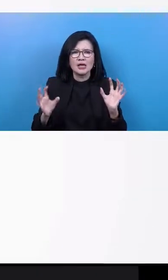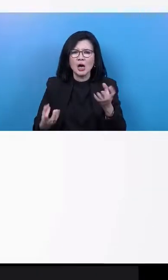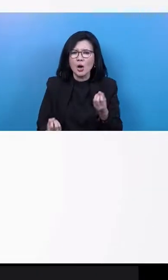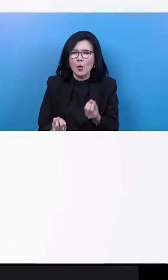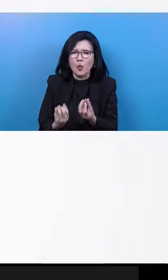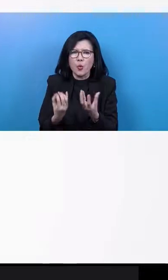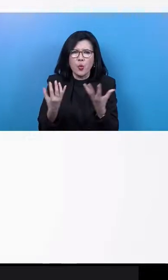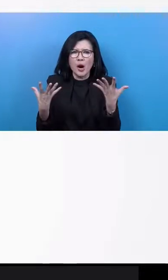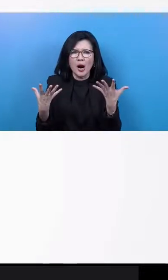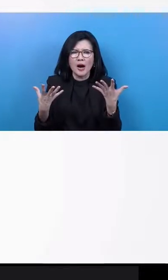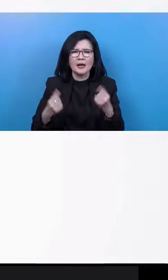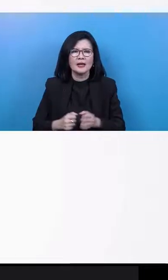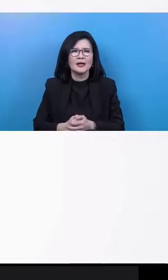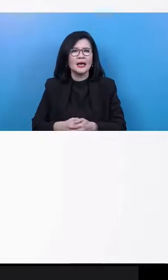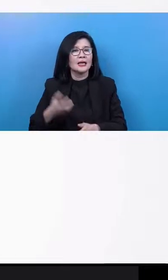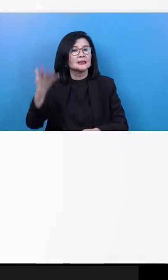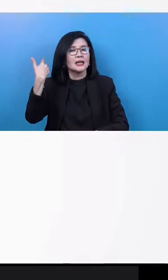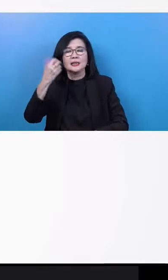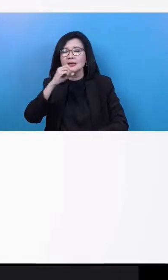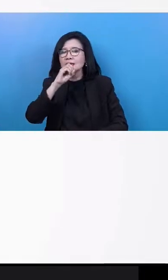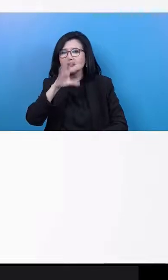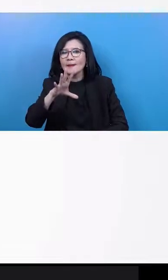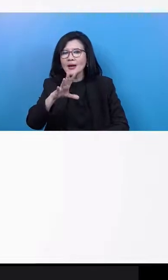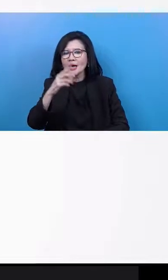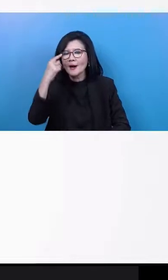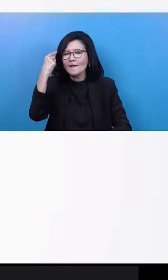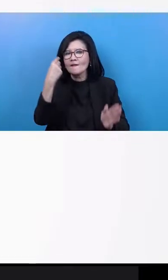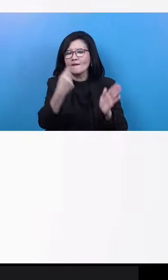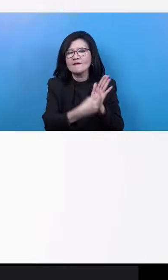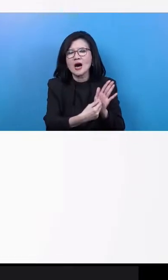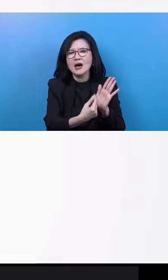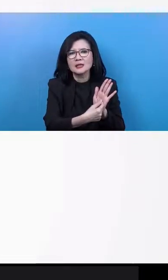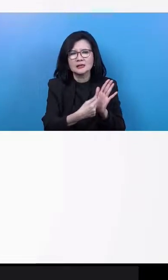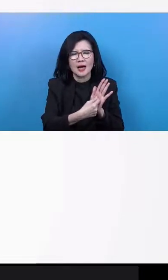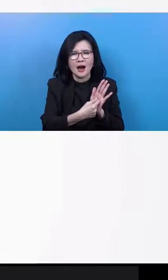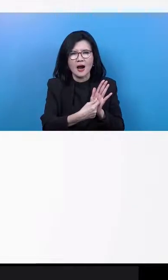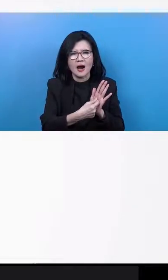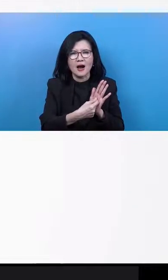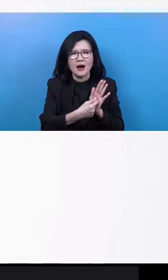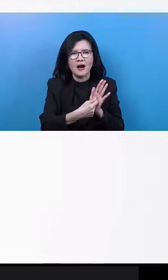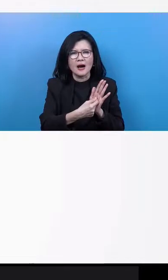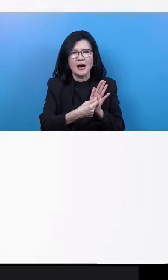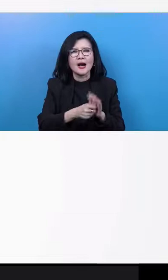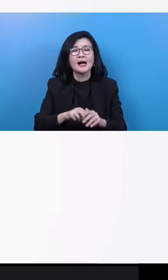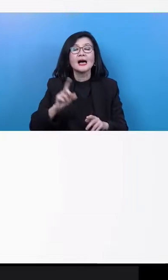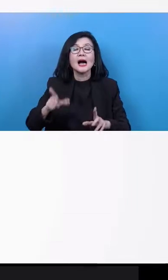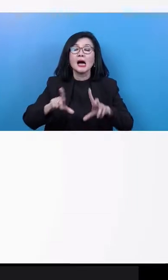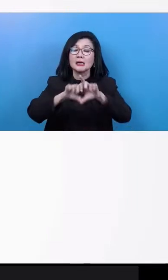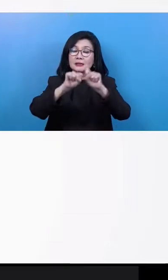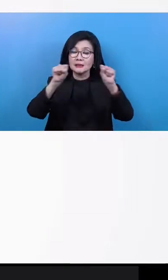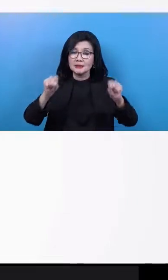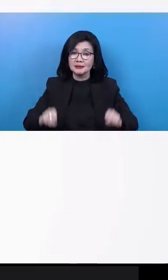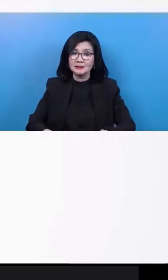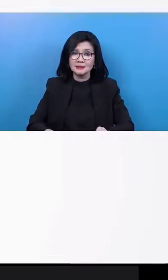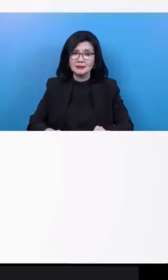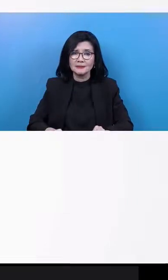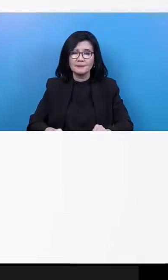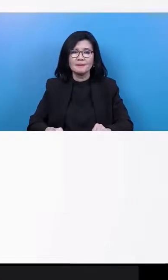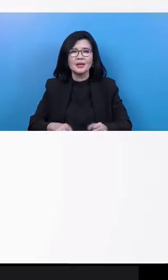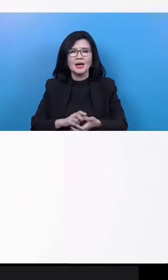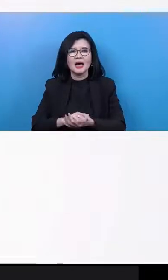you know, their prediction and modeling about the lives lost during COVID-19 fortunately did not come